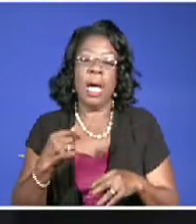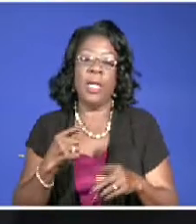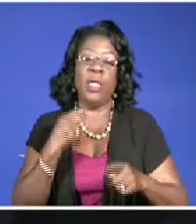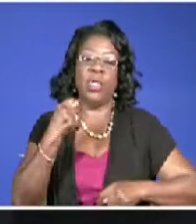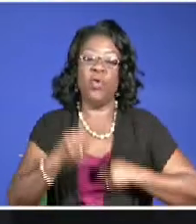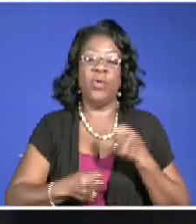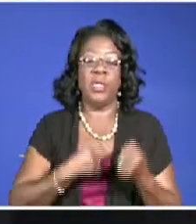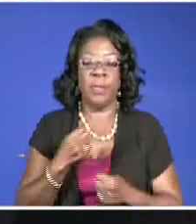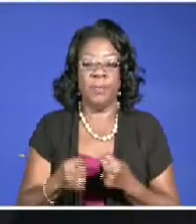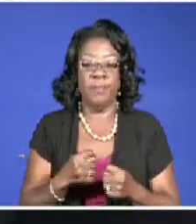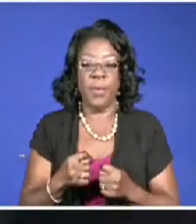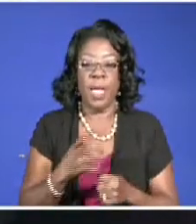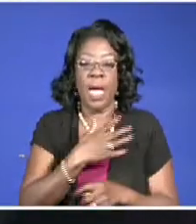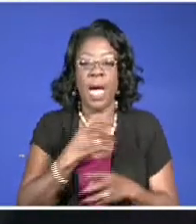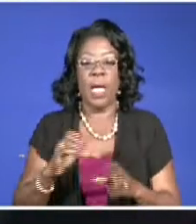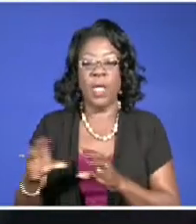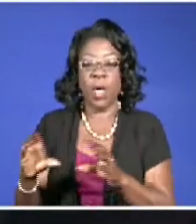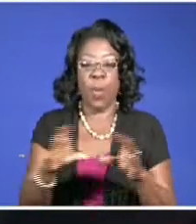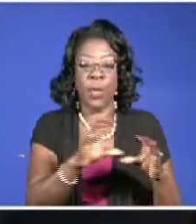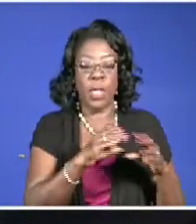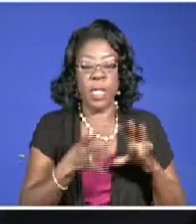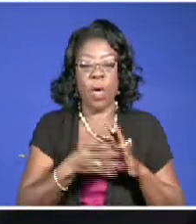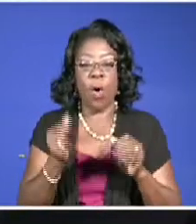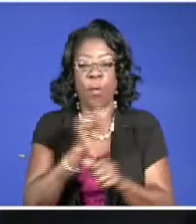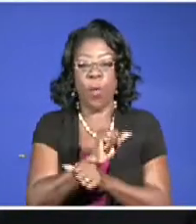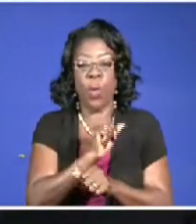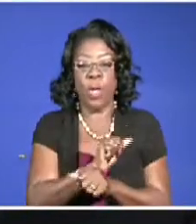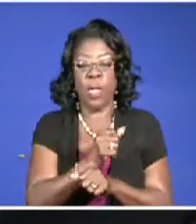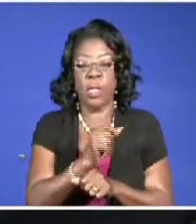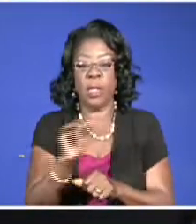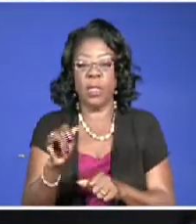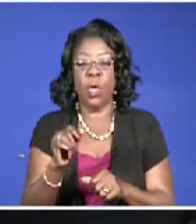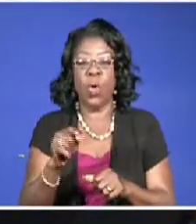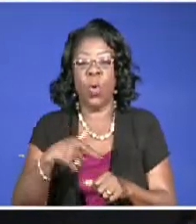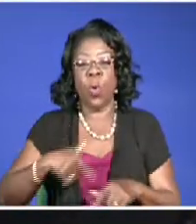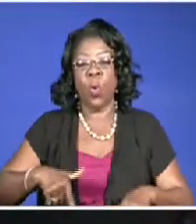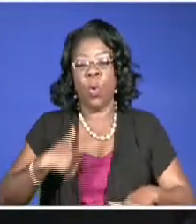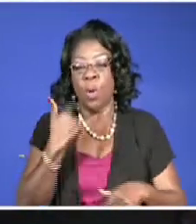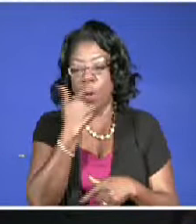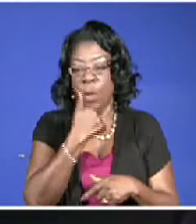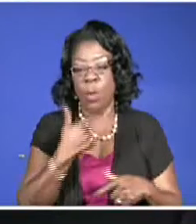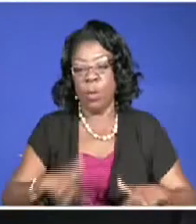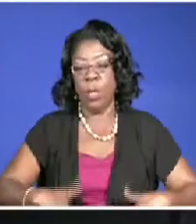tourism, and the community of workers who live over the hill.